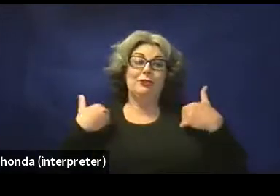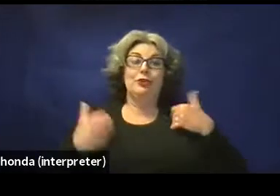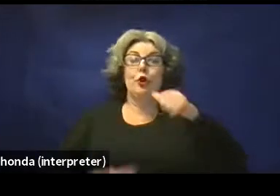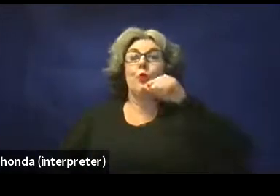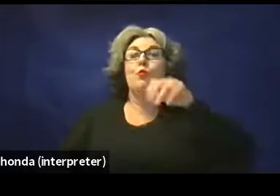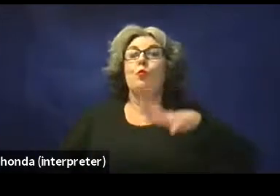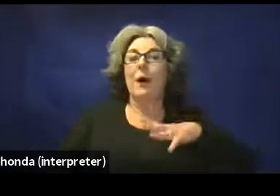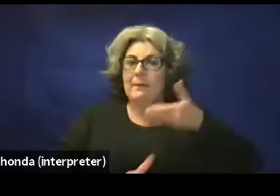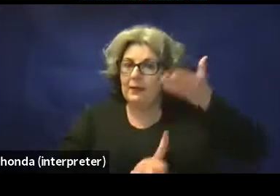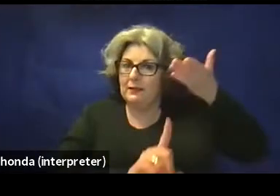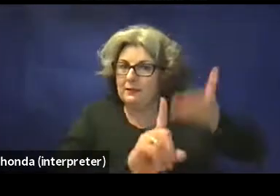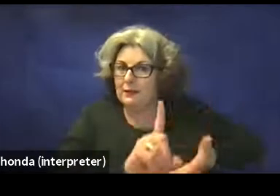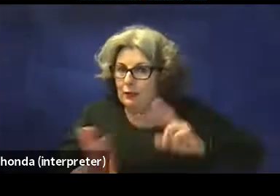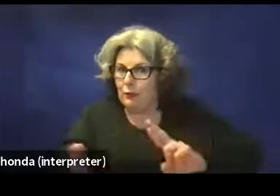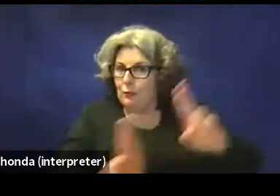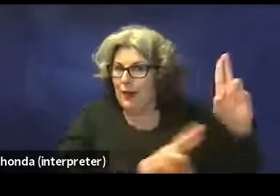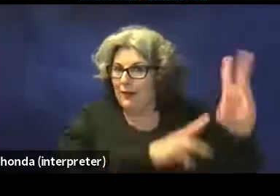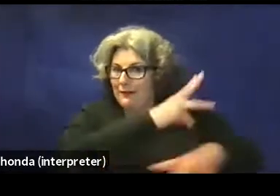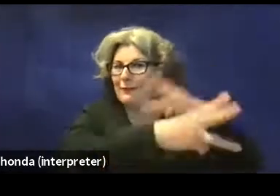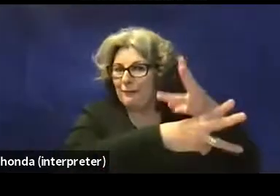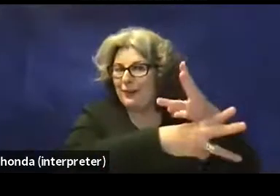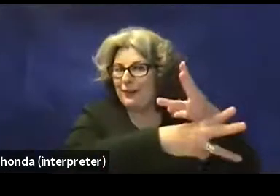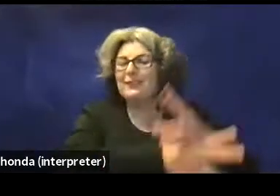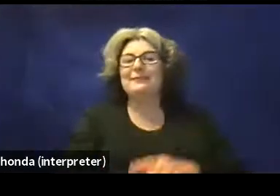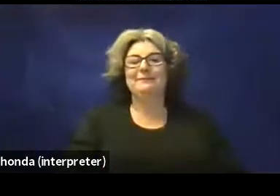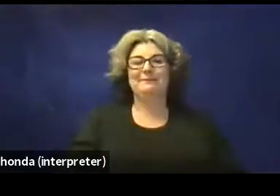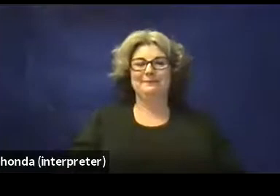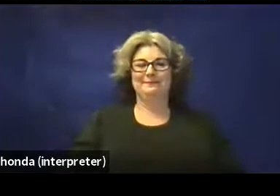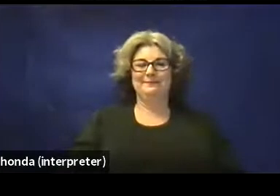woman is prepared for the world?